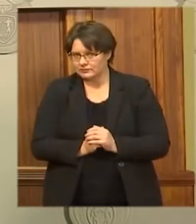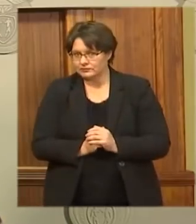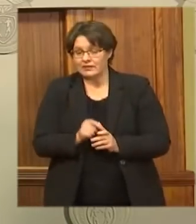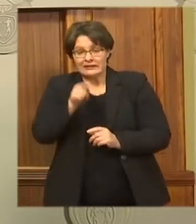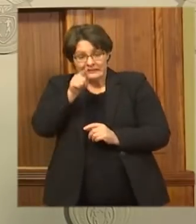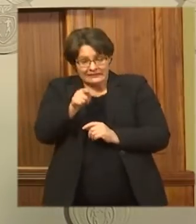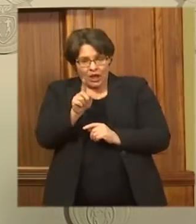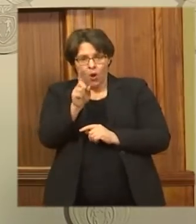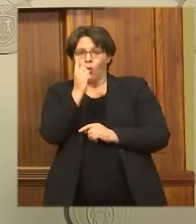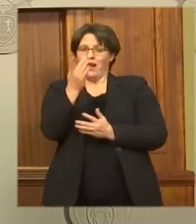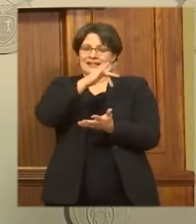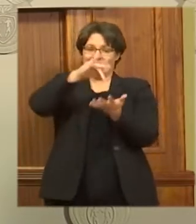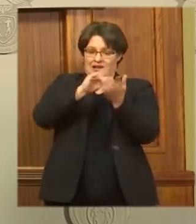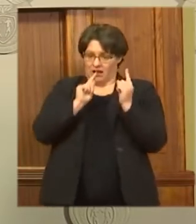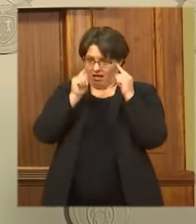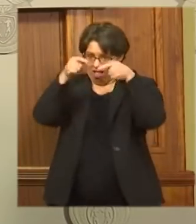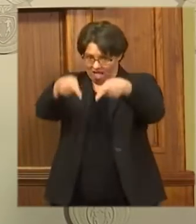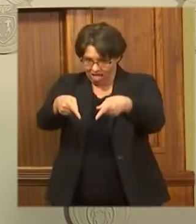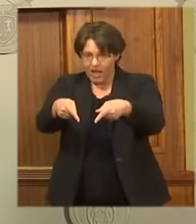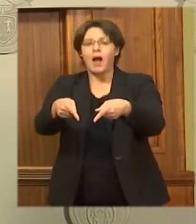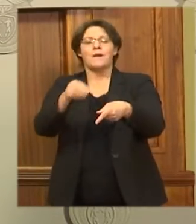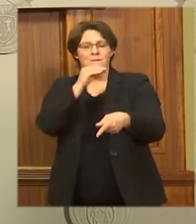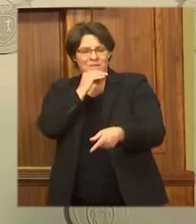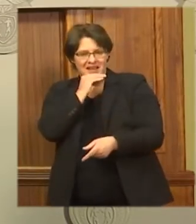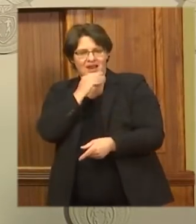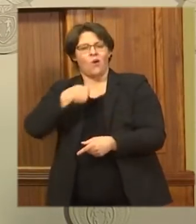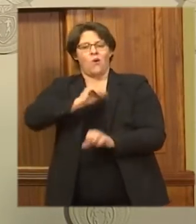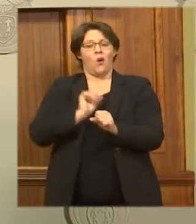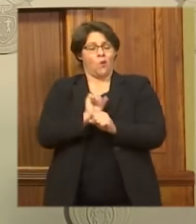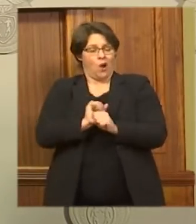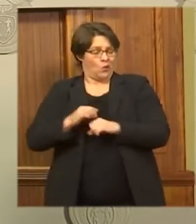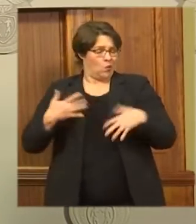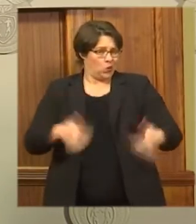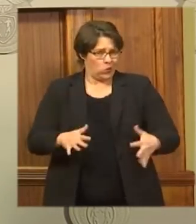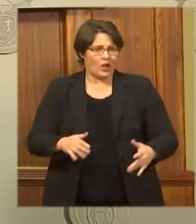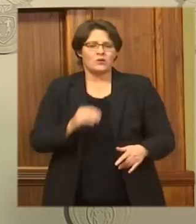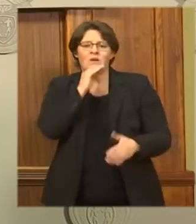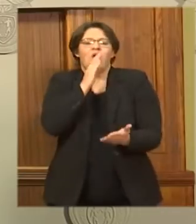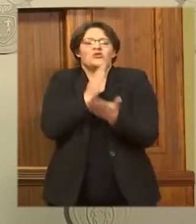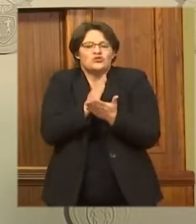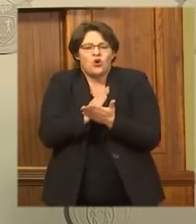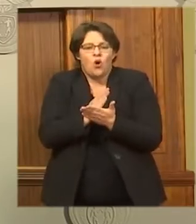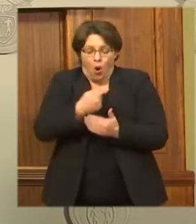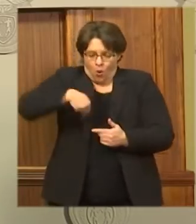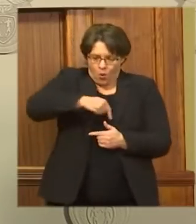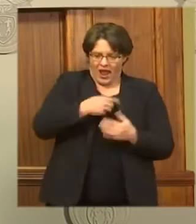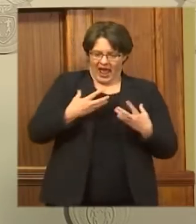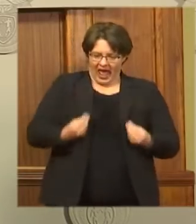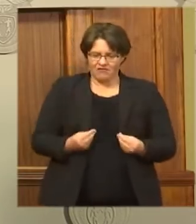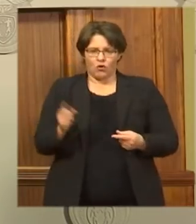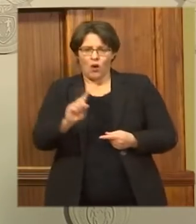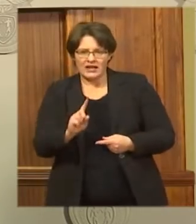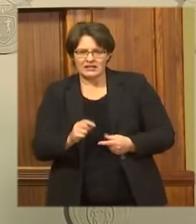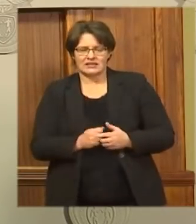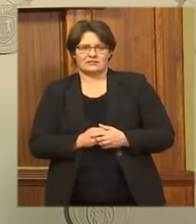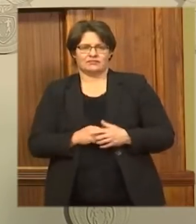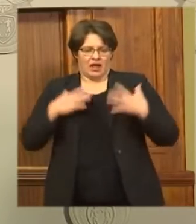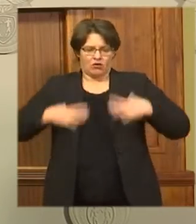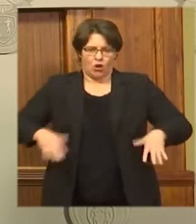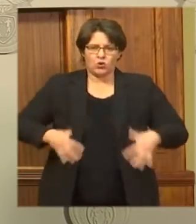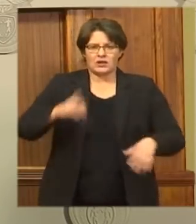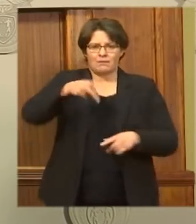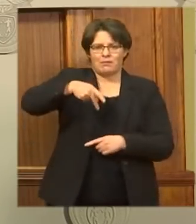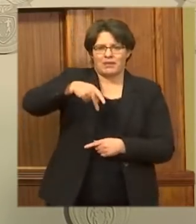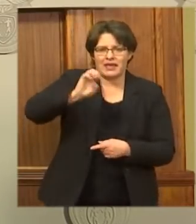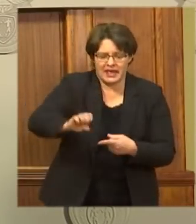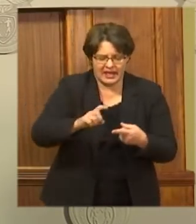complement the work that is being done to ensure that we have the medical equipment, personal protective